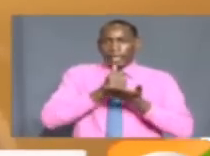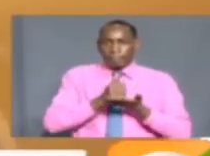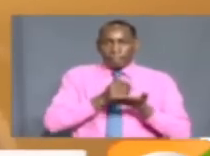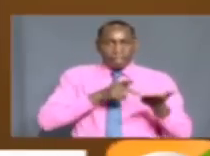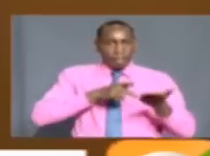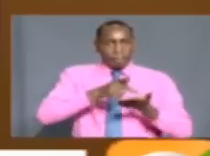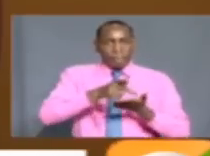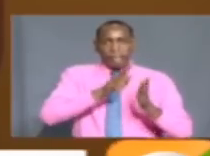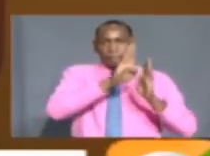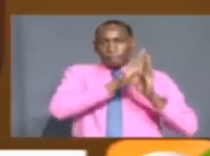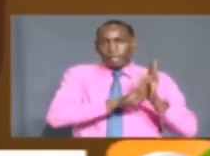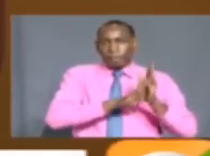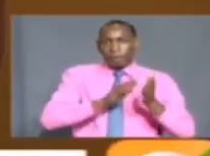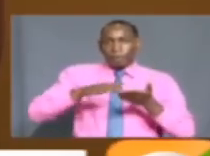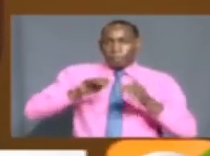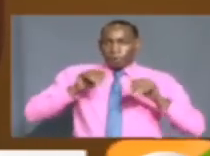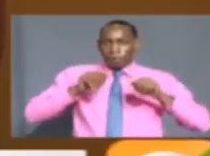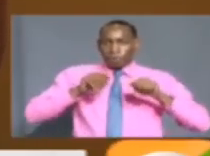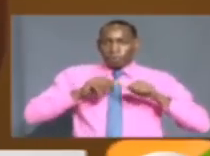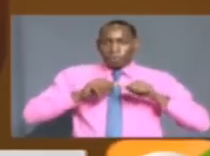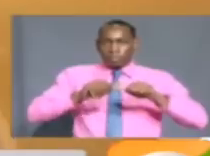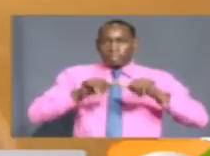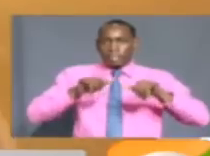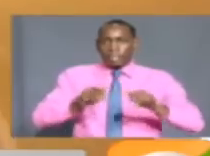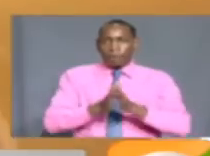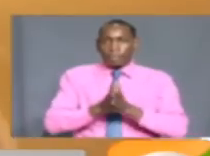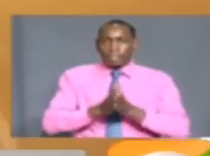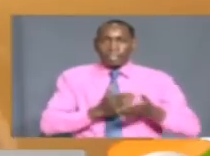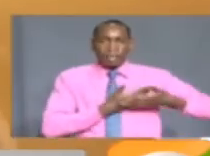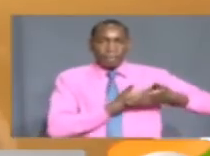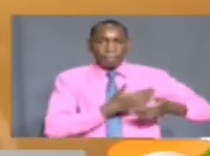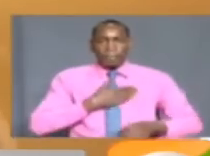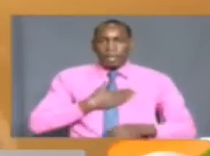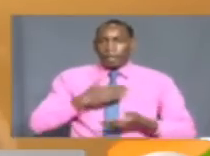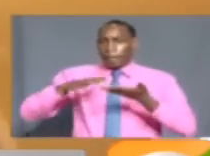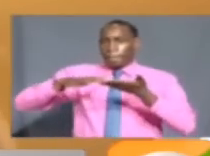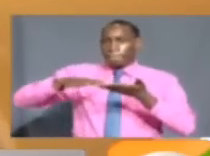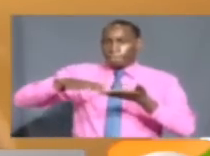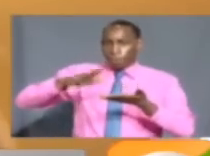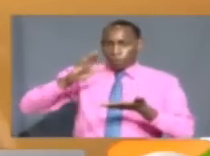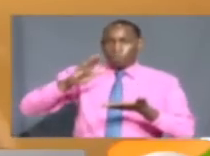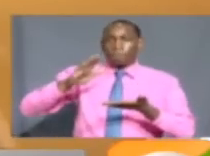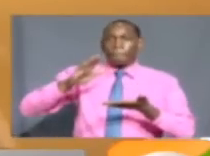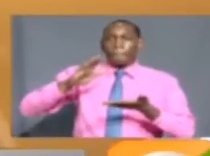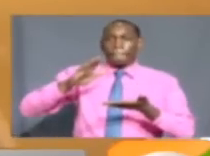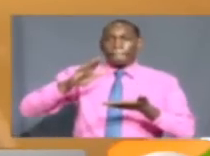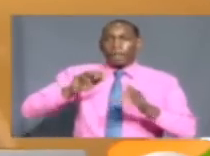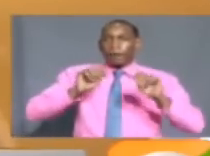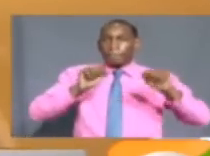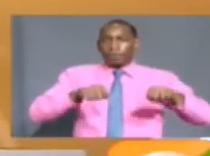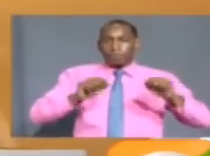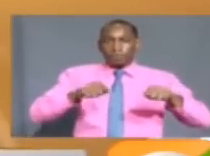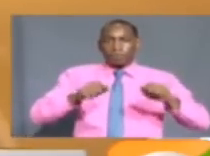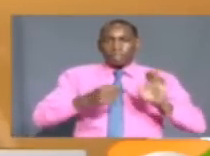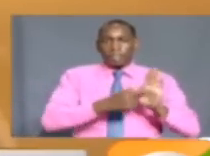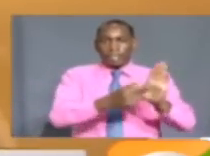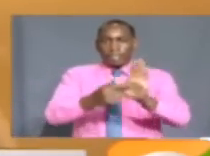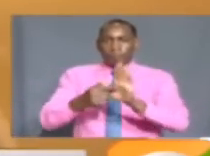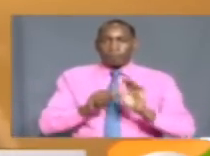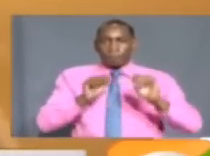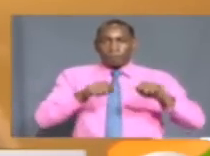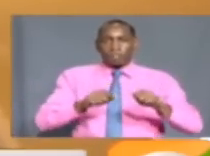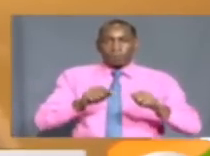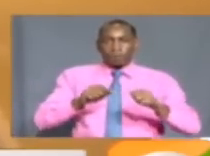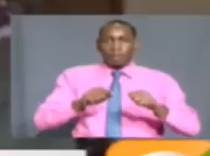kulipa hiyo bill kwa sababu the more nakaa hapa na mtoto wangu, the more ko most likely ako exposed and is apata